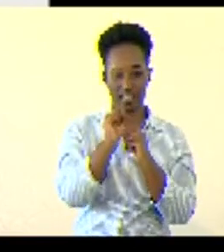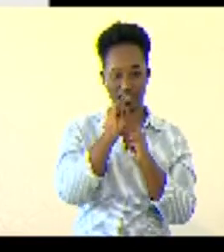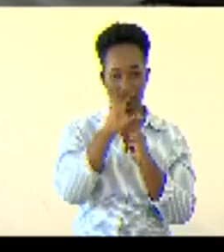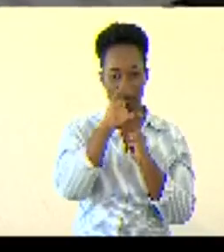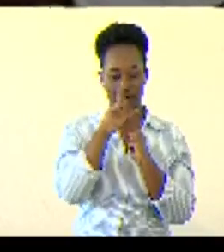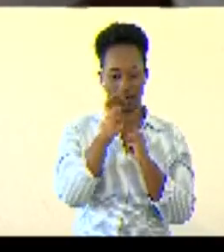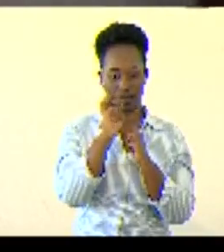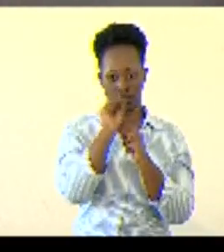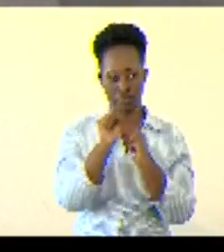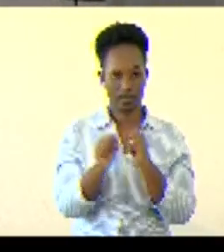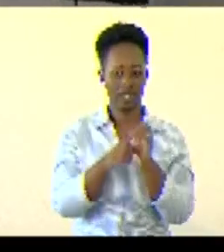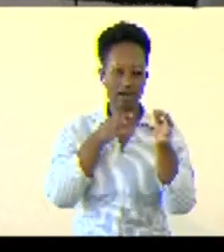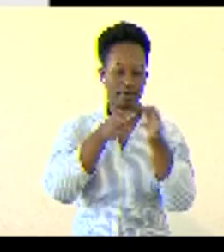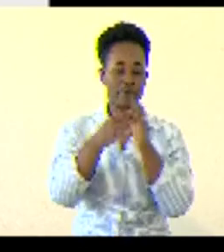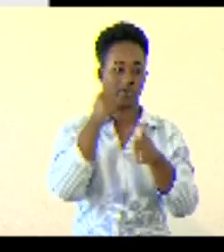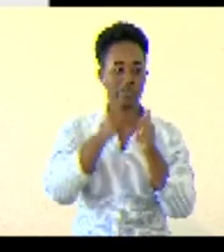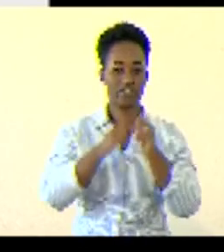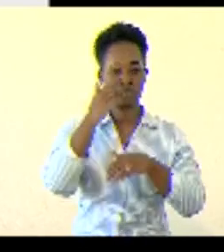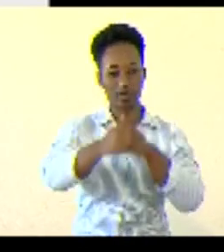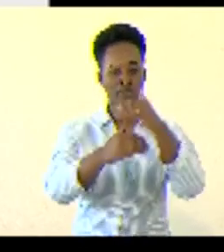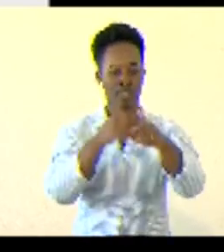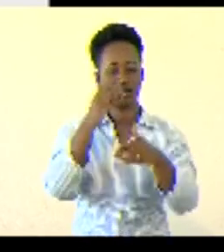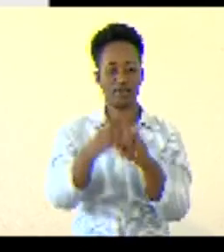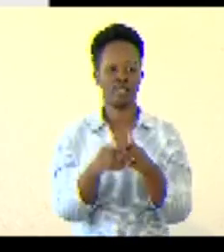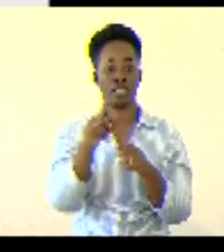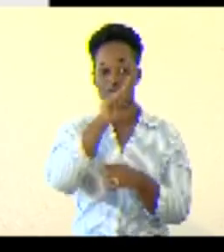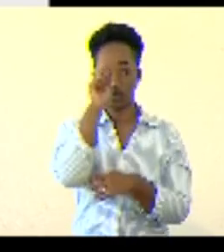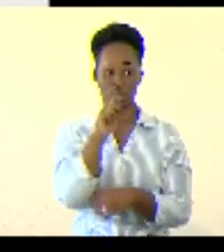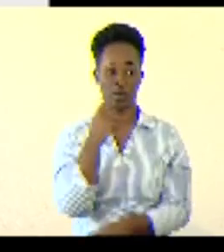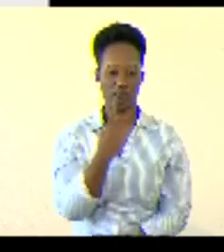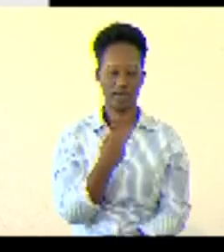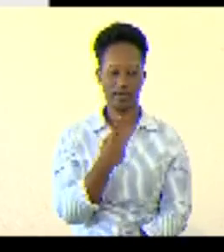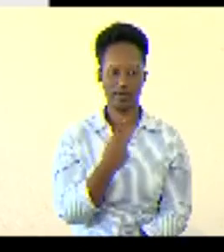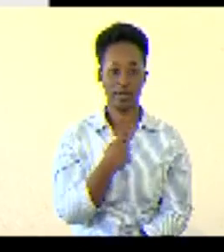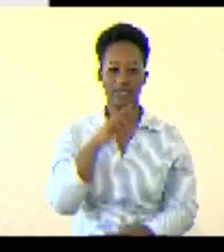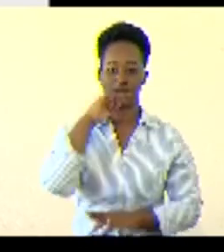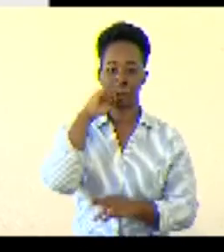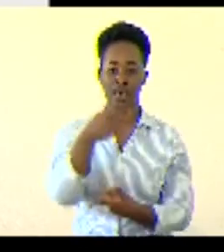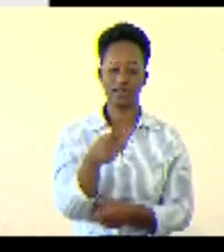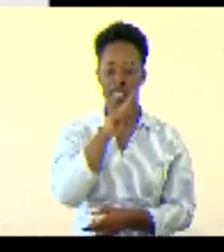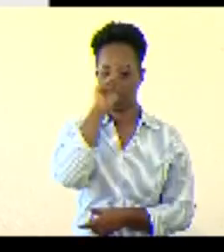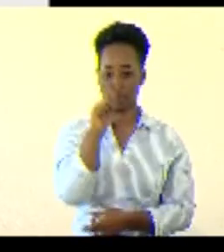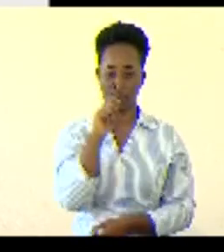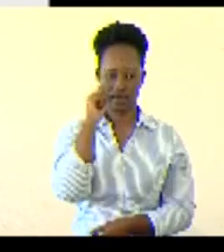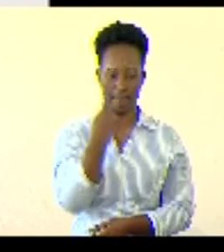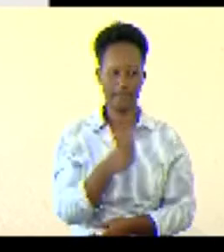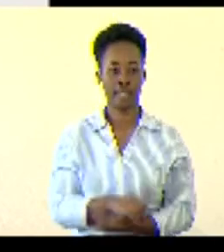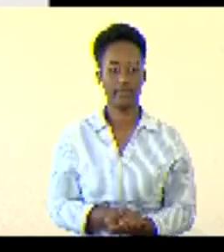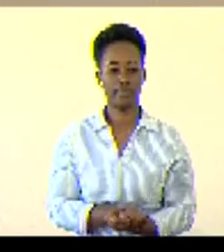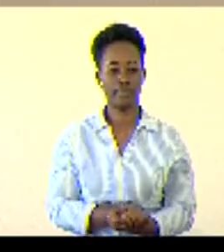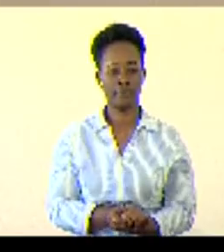describes which process. The process is referred to, that is question 1. The answer of question 1